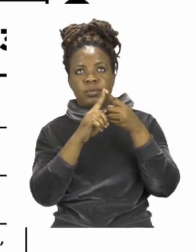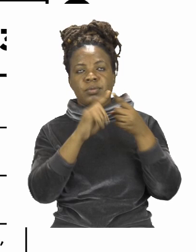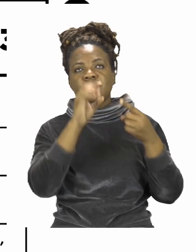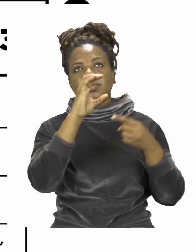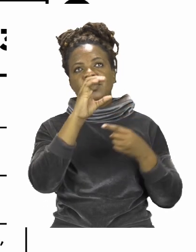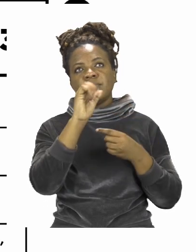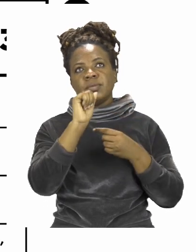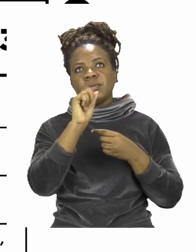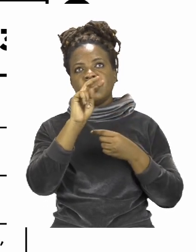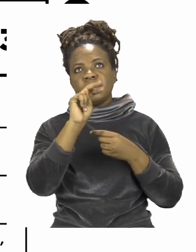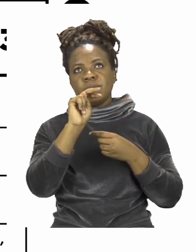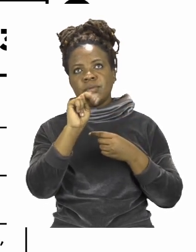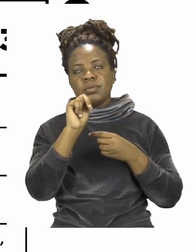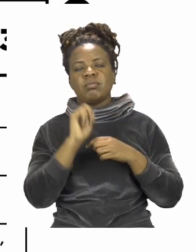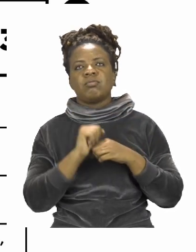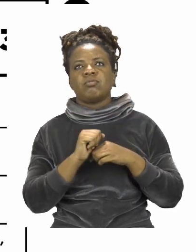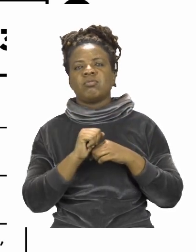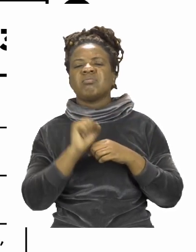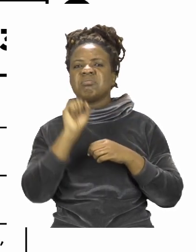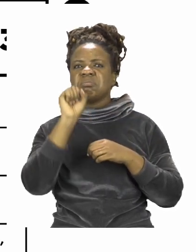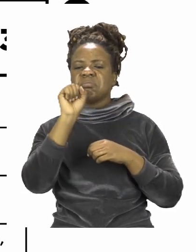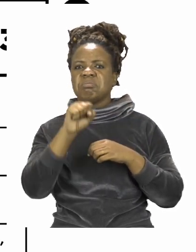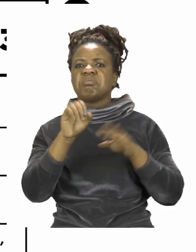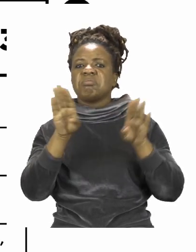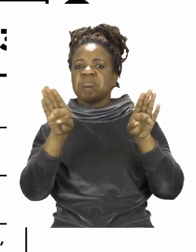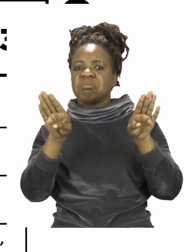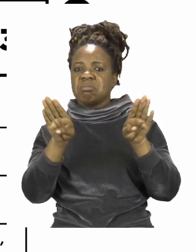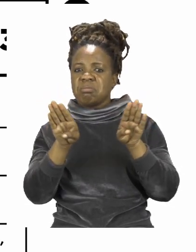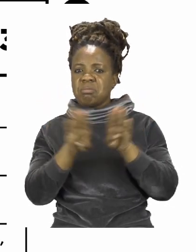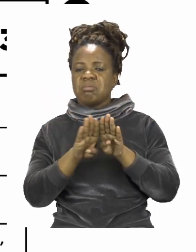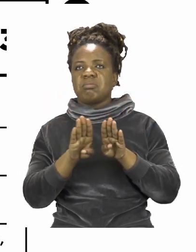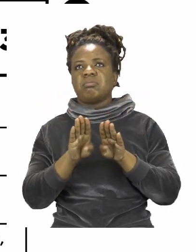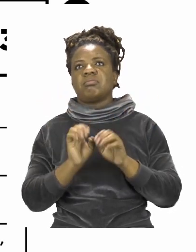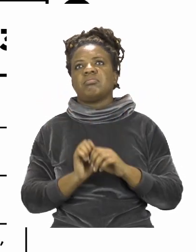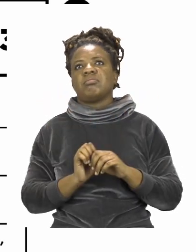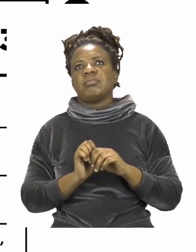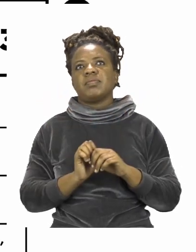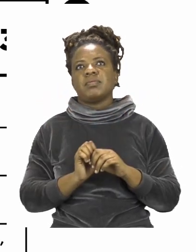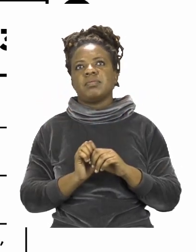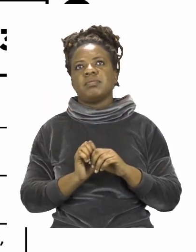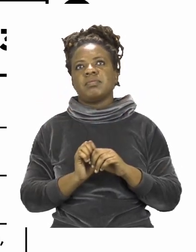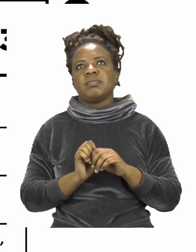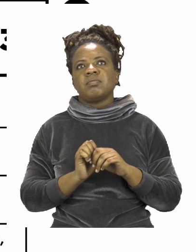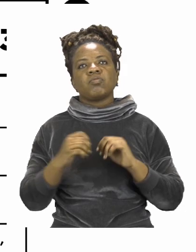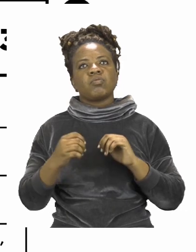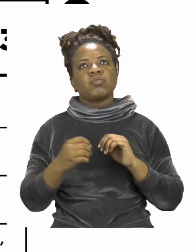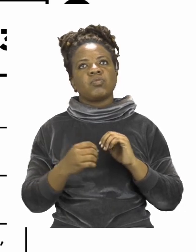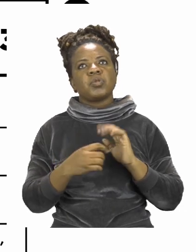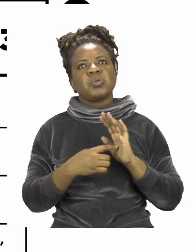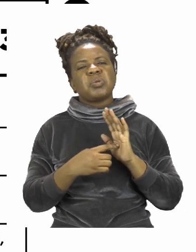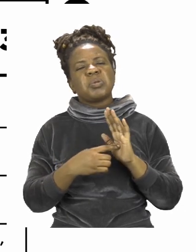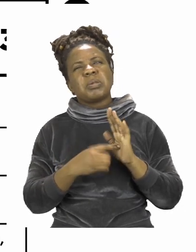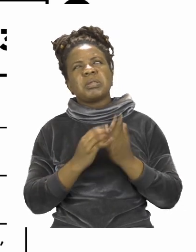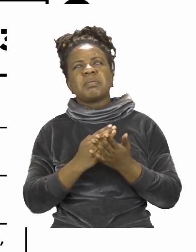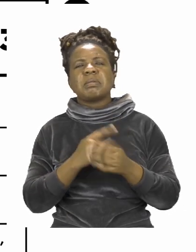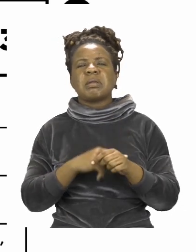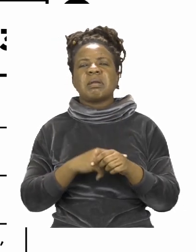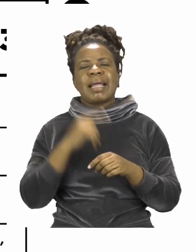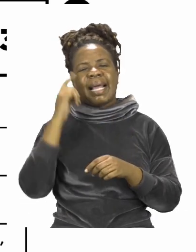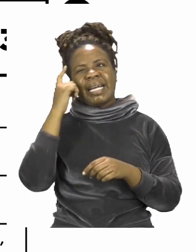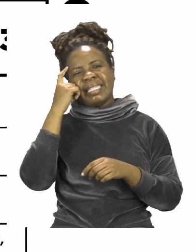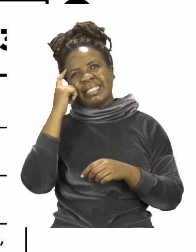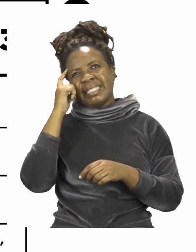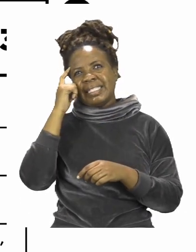talking about ability. Are you able to do it? It can also show doubt or